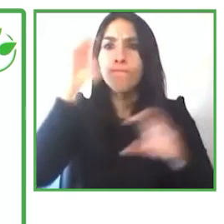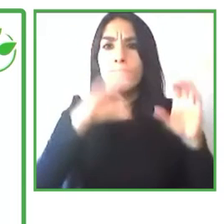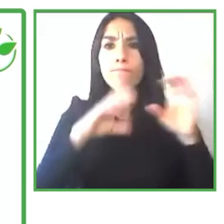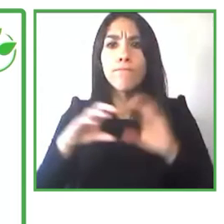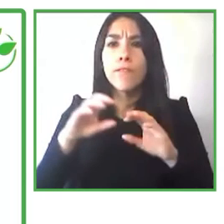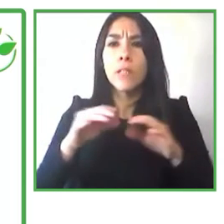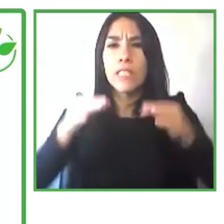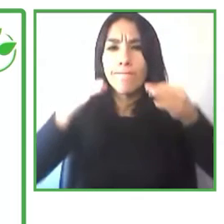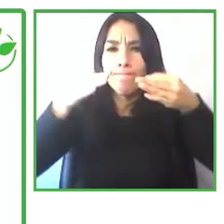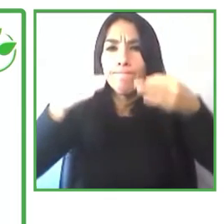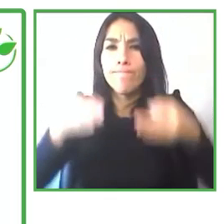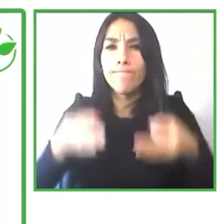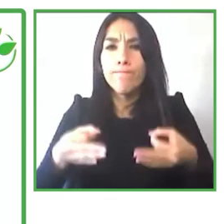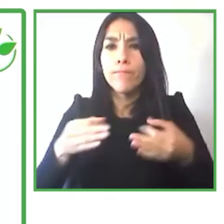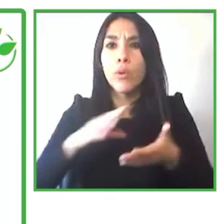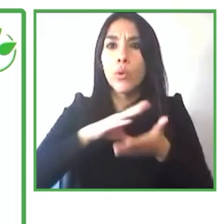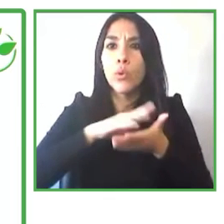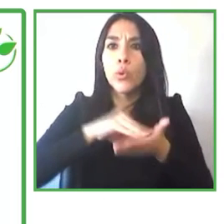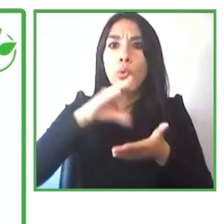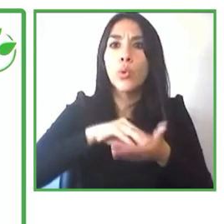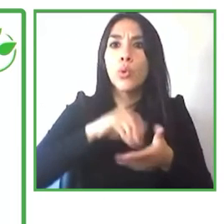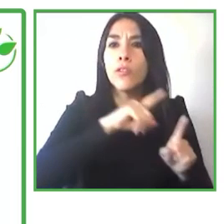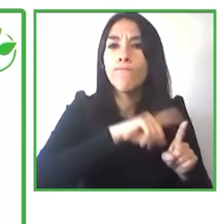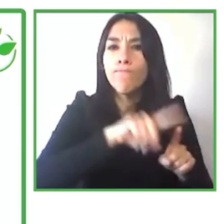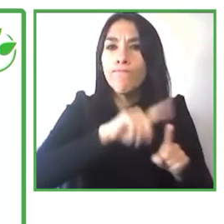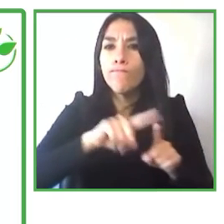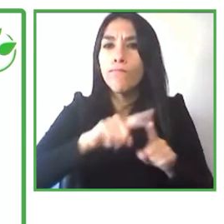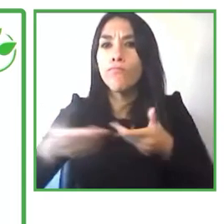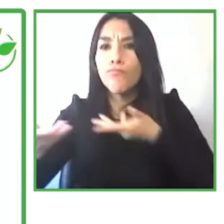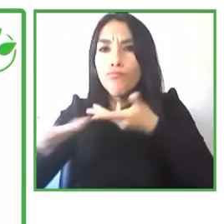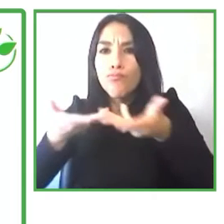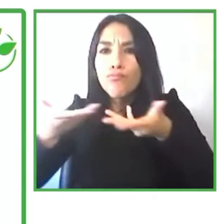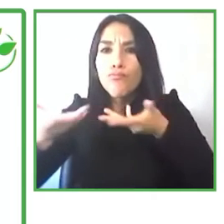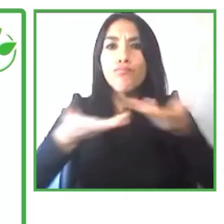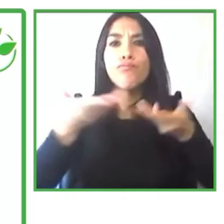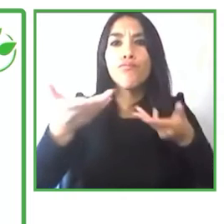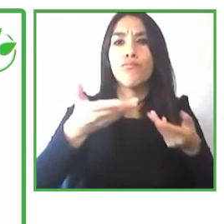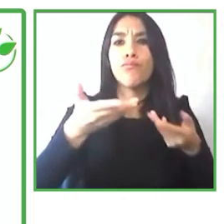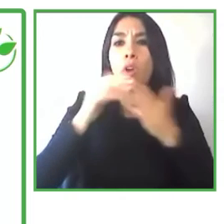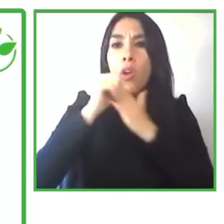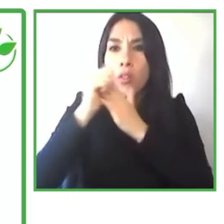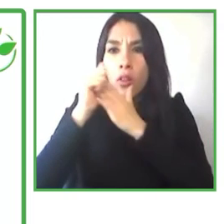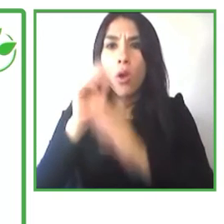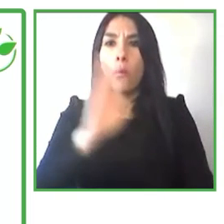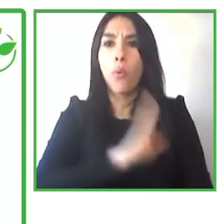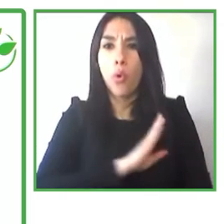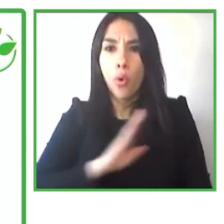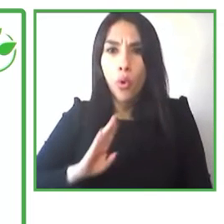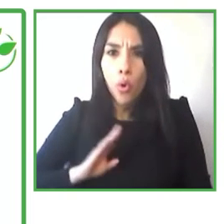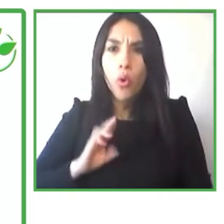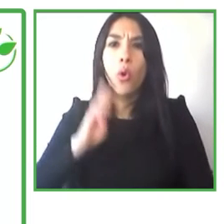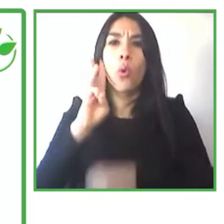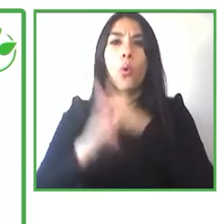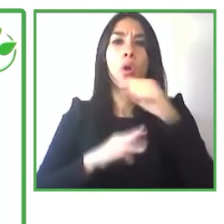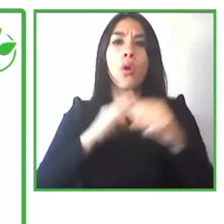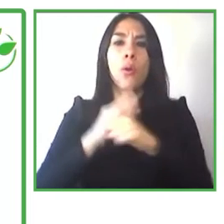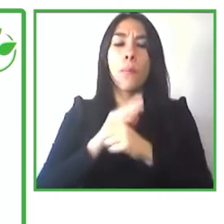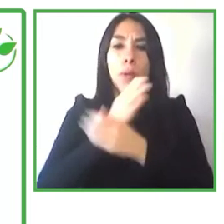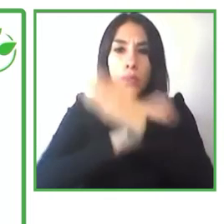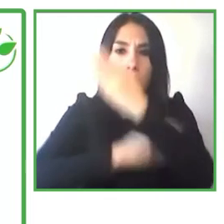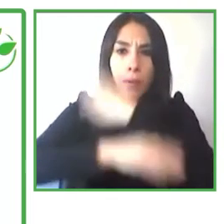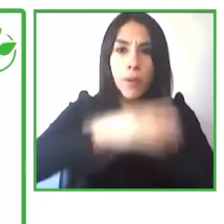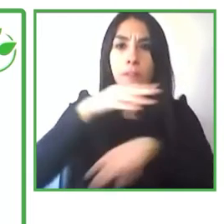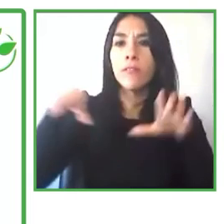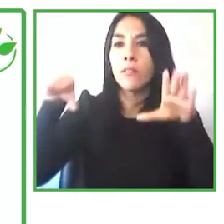business. You have access to country-specific business and disability insights. and that's also through the National Business and Disability